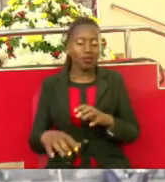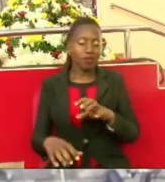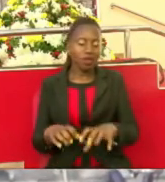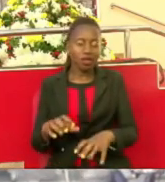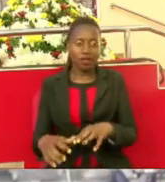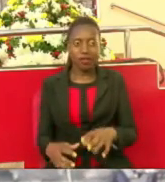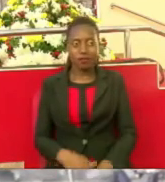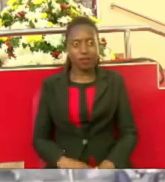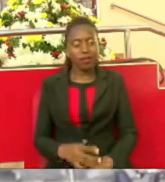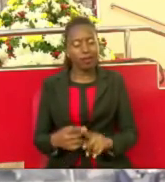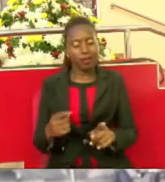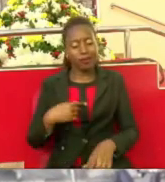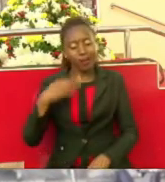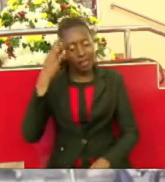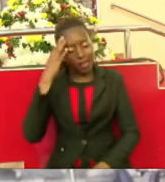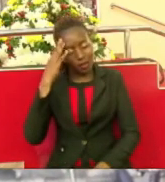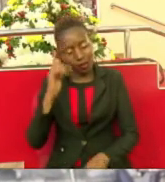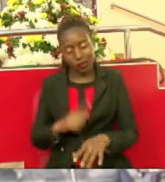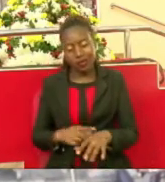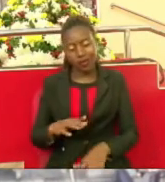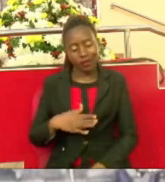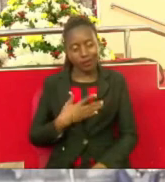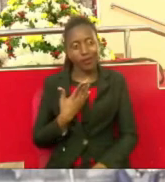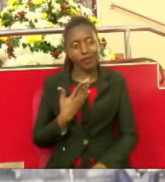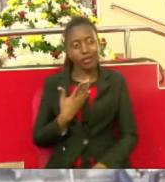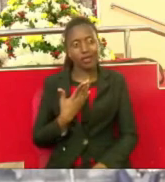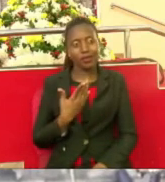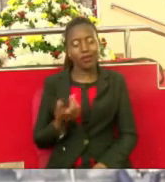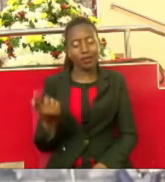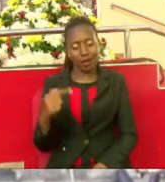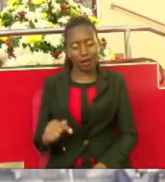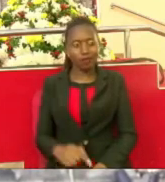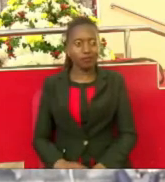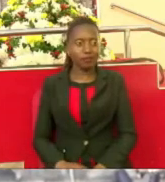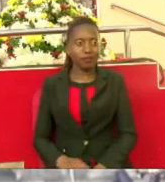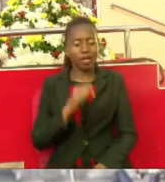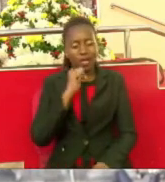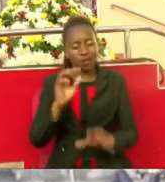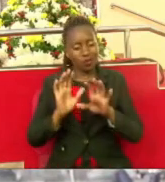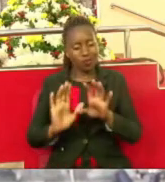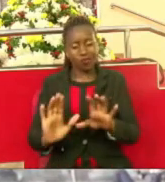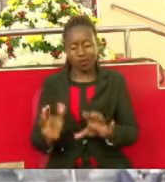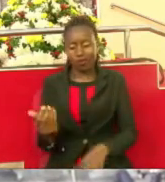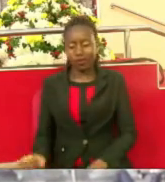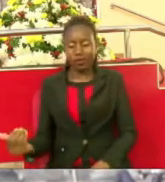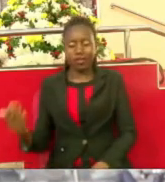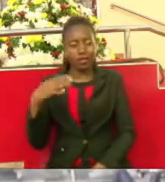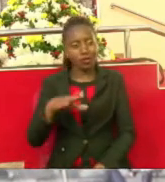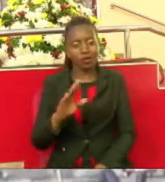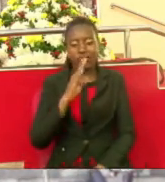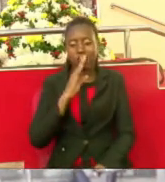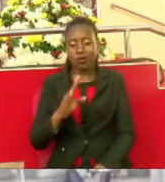And I normally say, don't force your child to be like you or like anybody else. Usilazimishe mtoto wako kuwa kama wewe. Your study habits cannot be